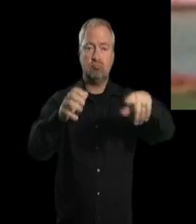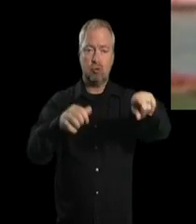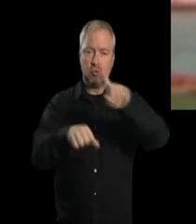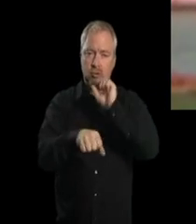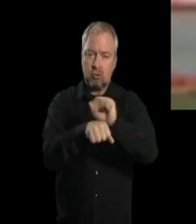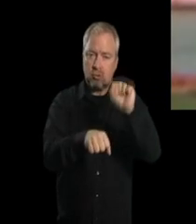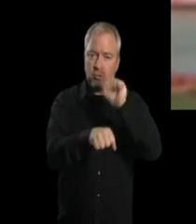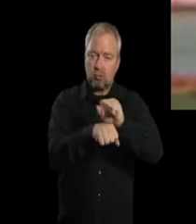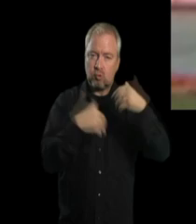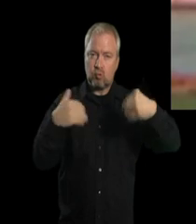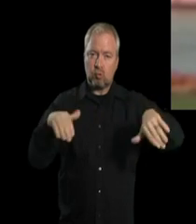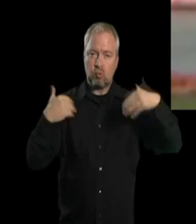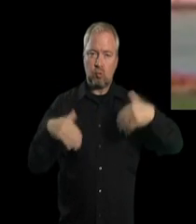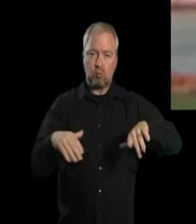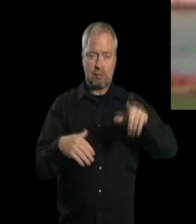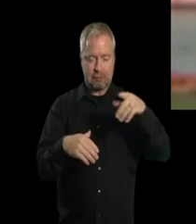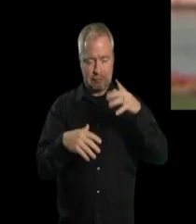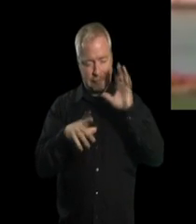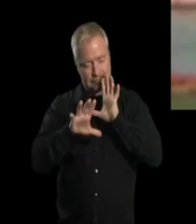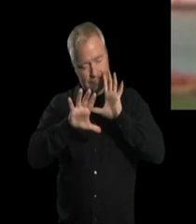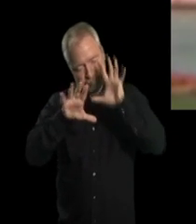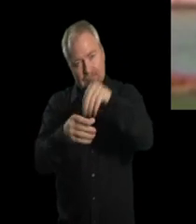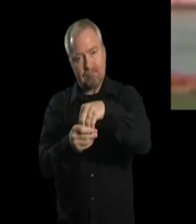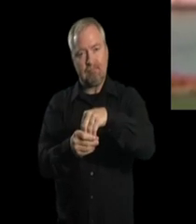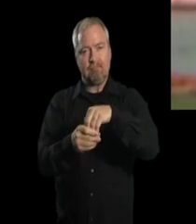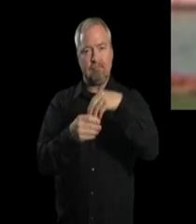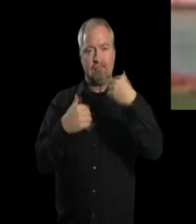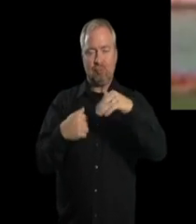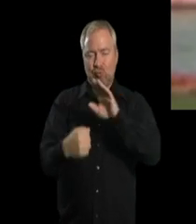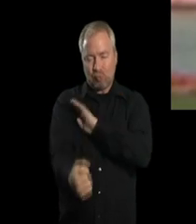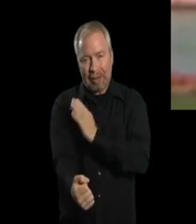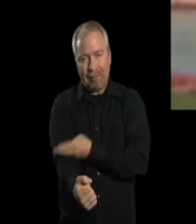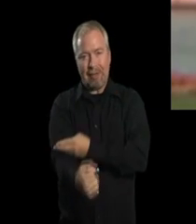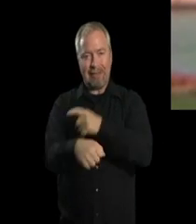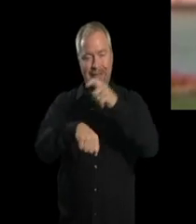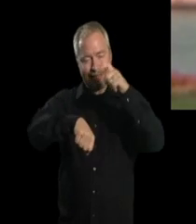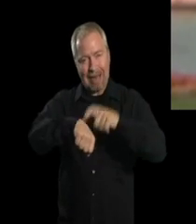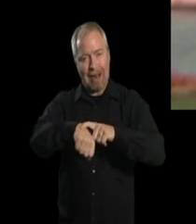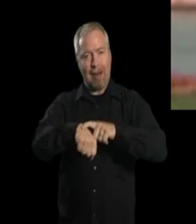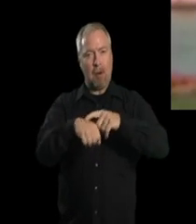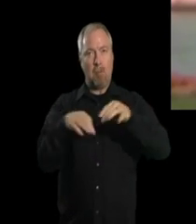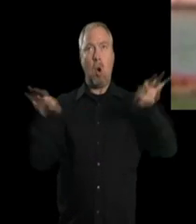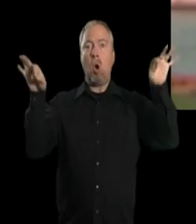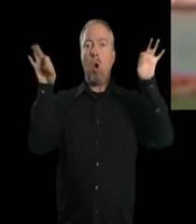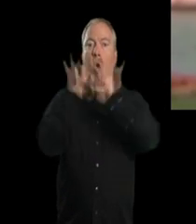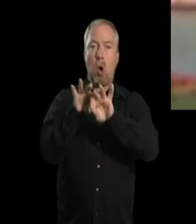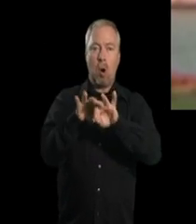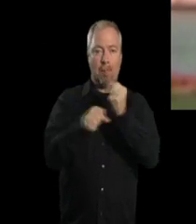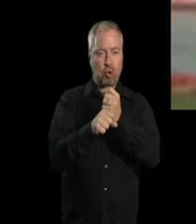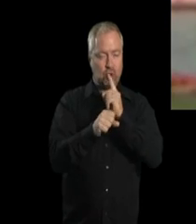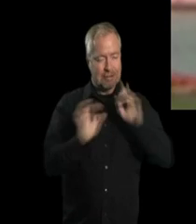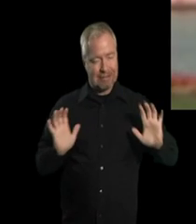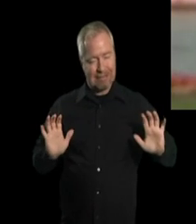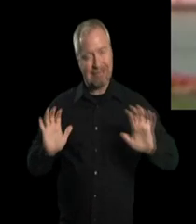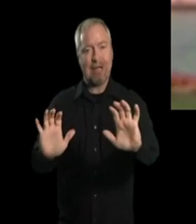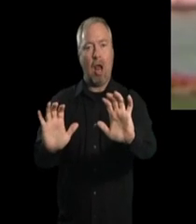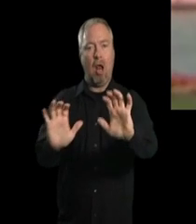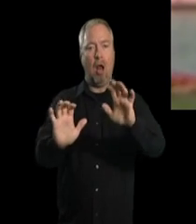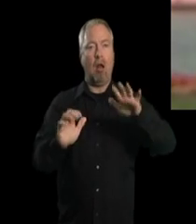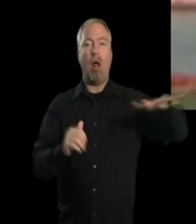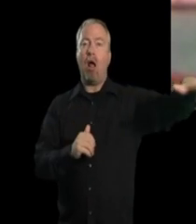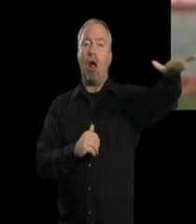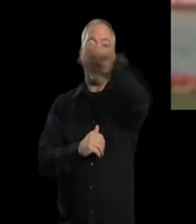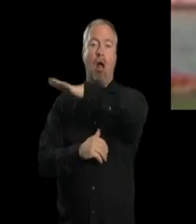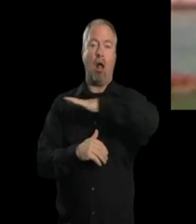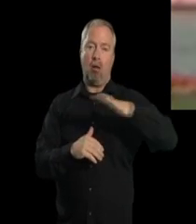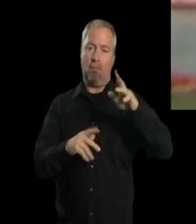dedicated organizations for people with disabilities who gave their time and their strength. And perhaps most of all, everyone out